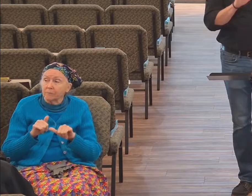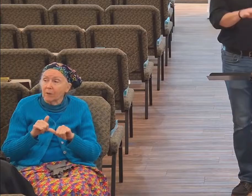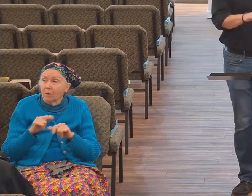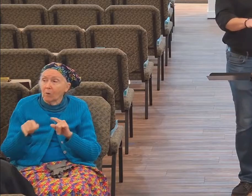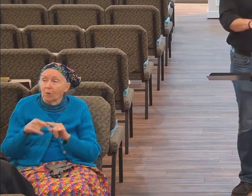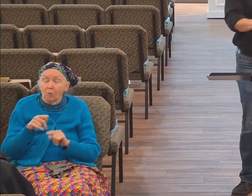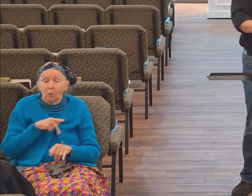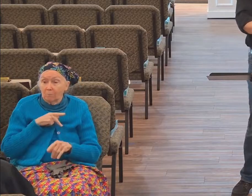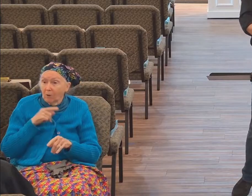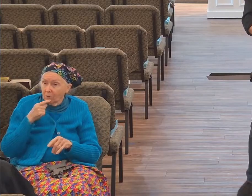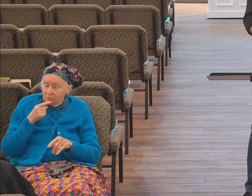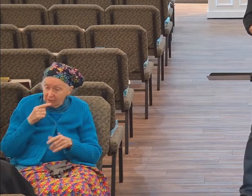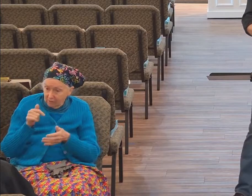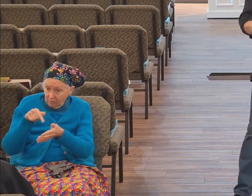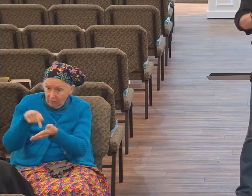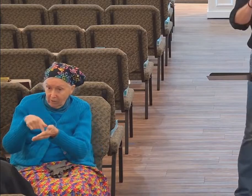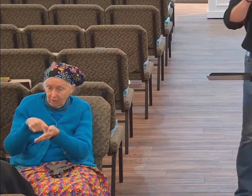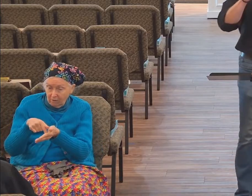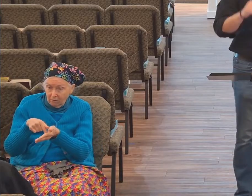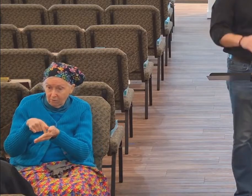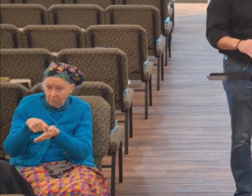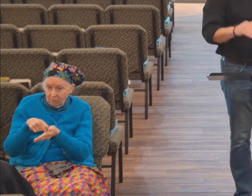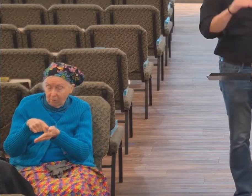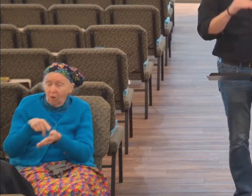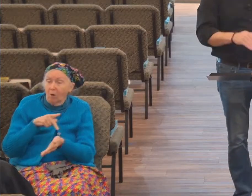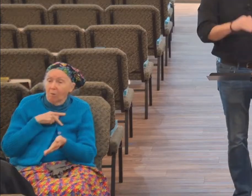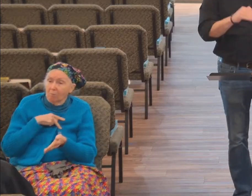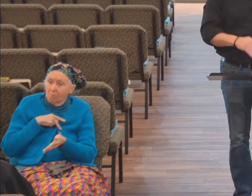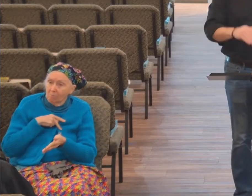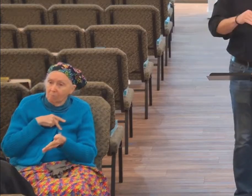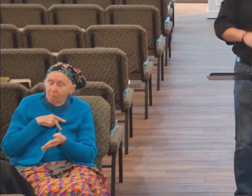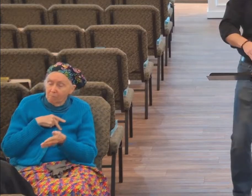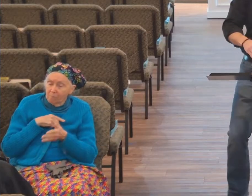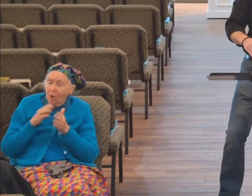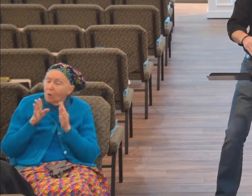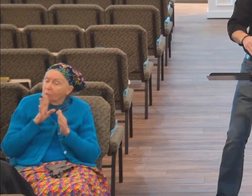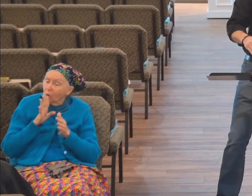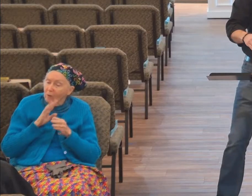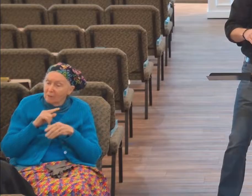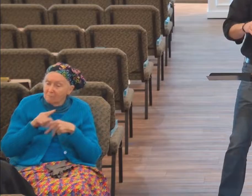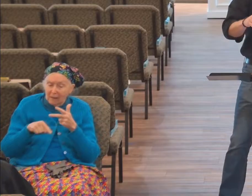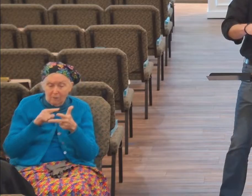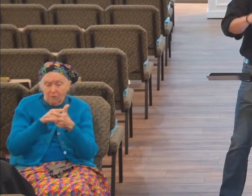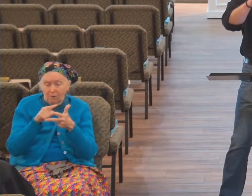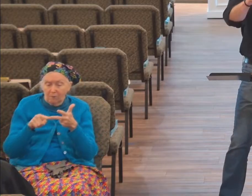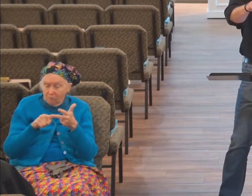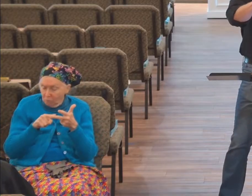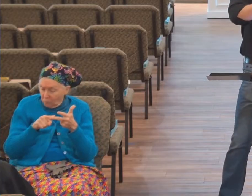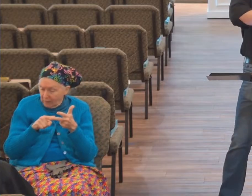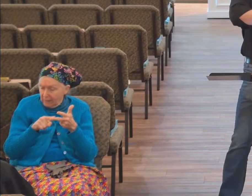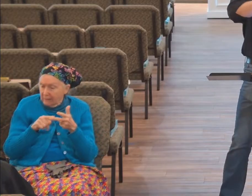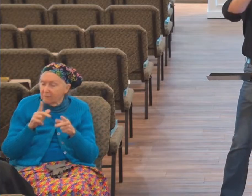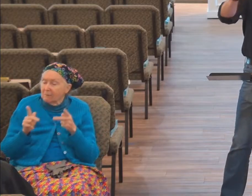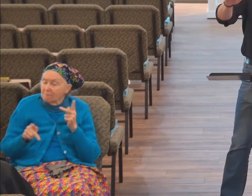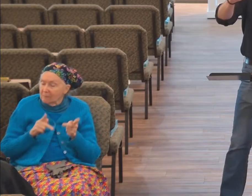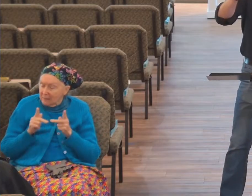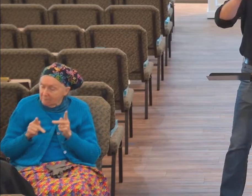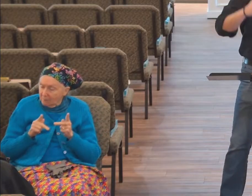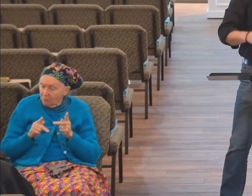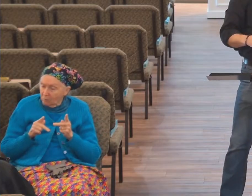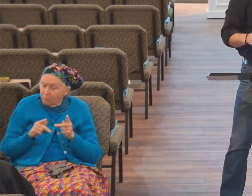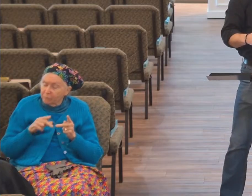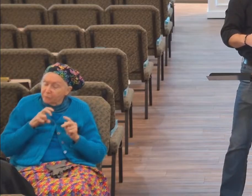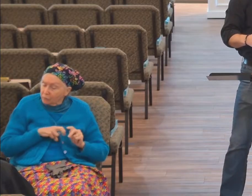says this right here, he is addressing the three primary categories by which people like Paul and others who came through